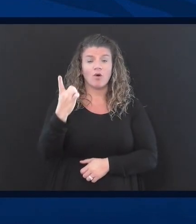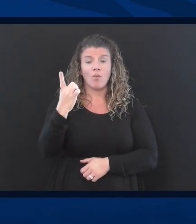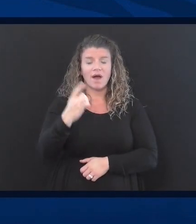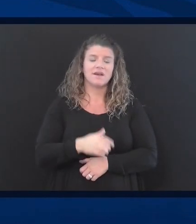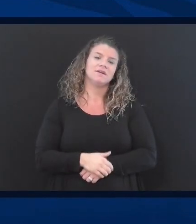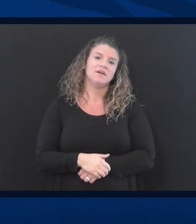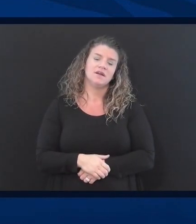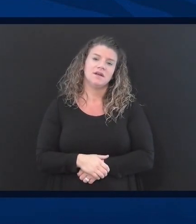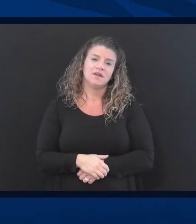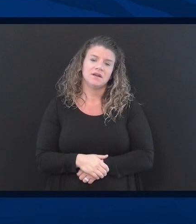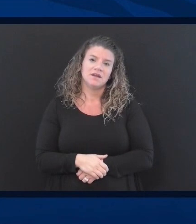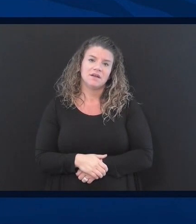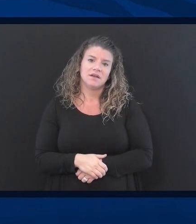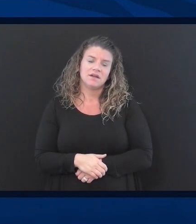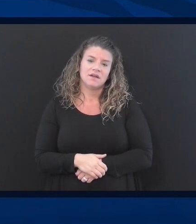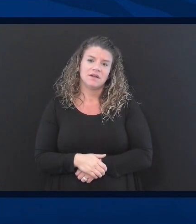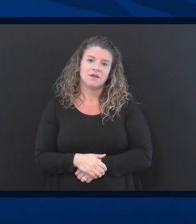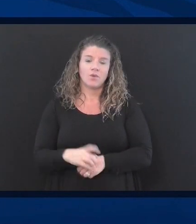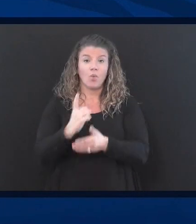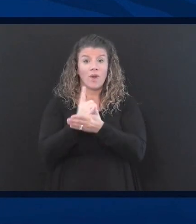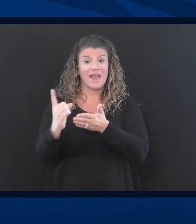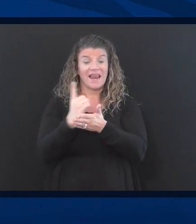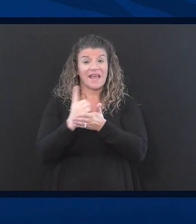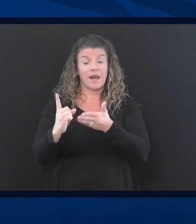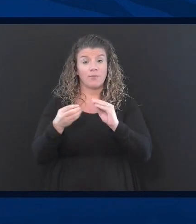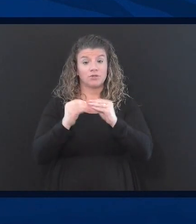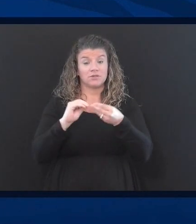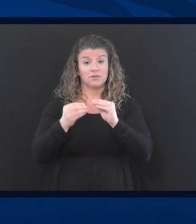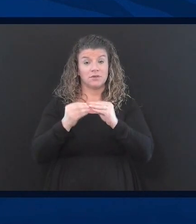again, eye-popping weekly figures for